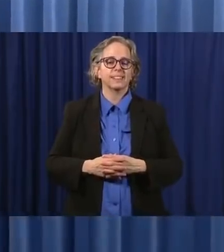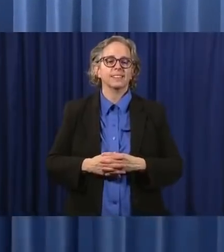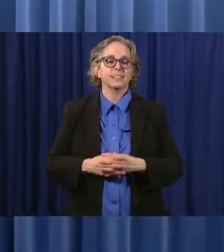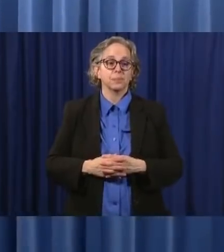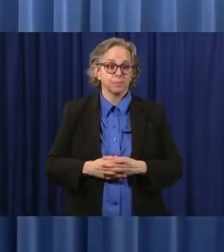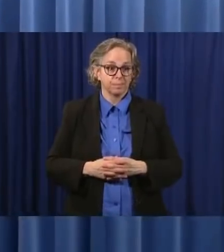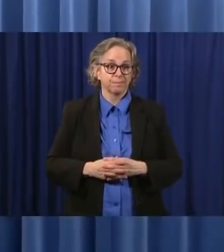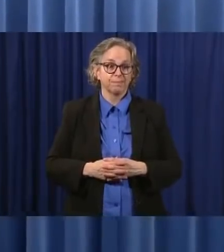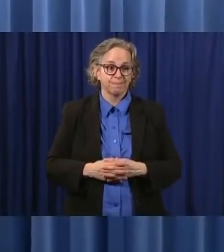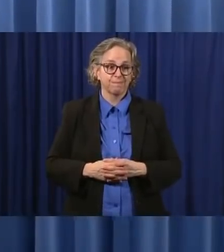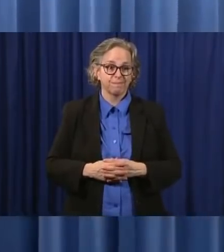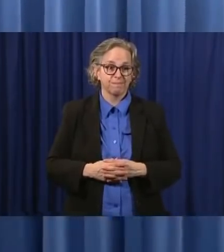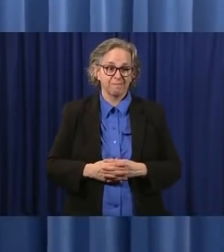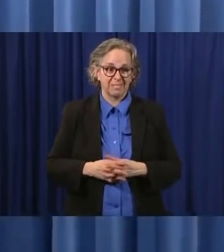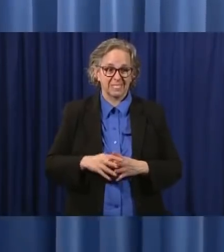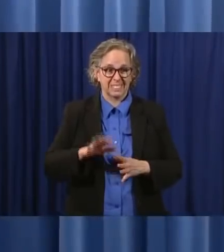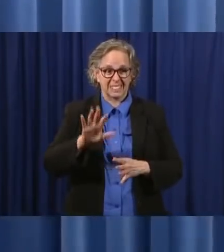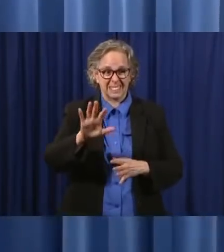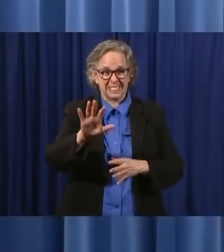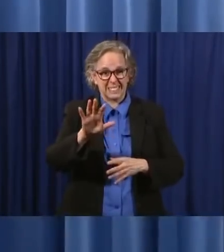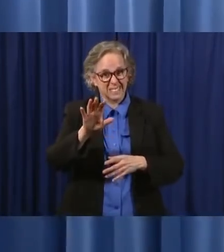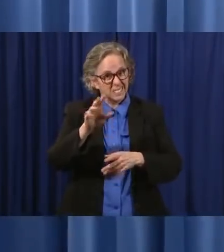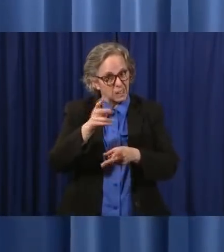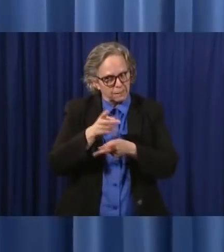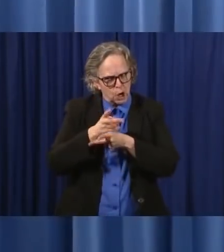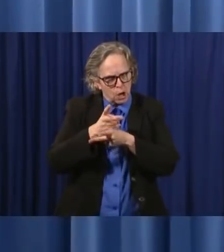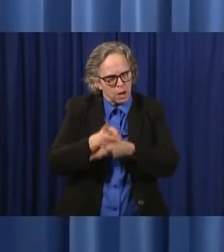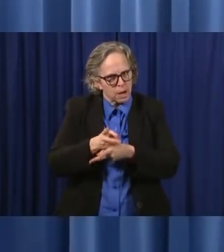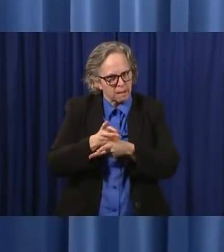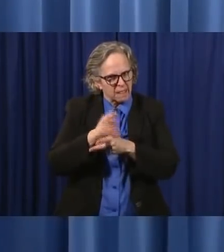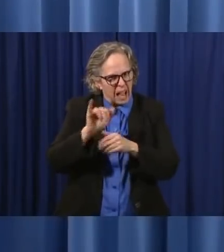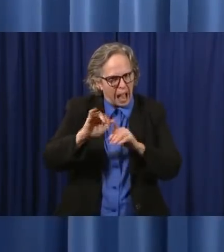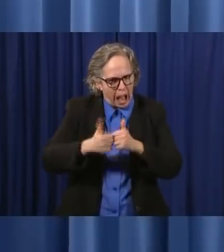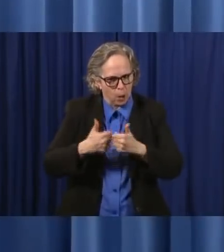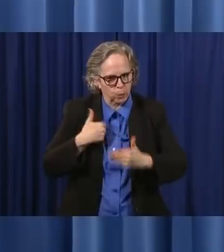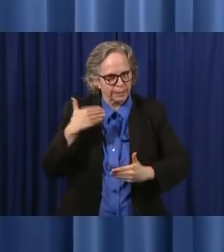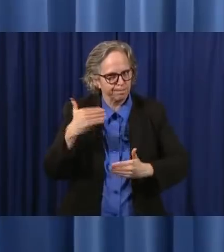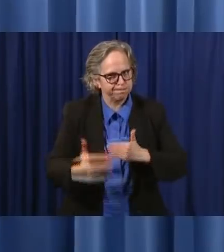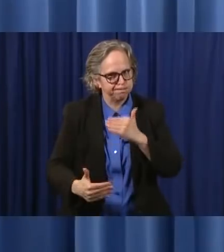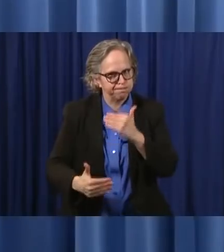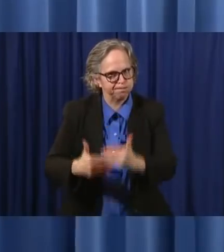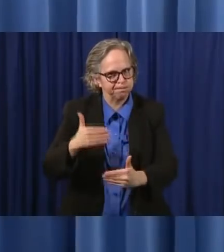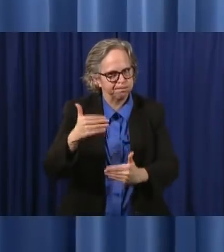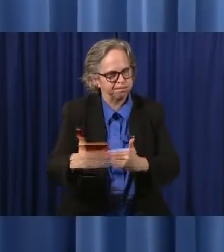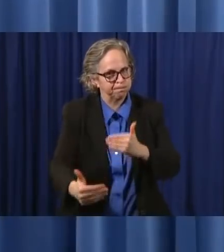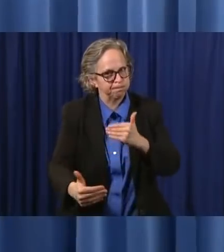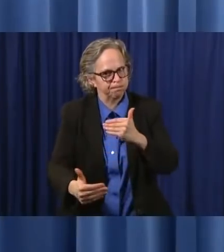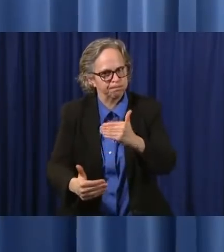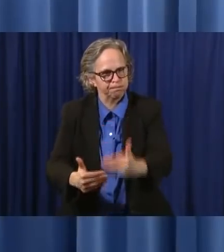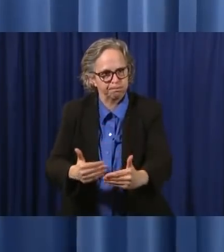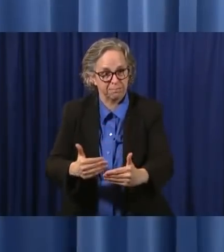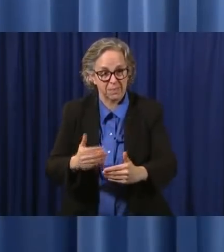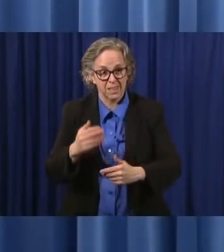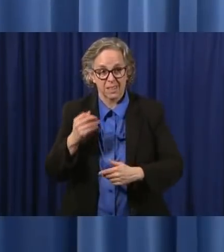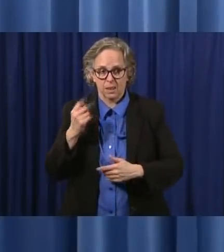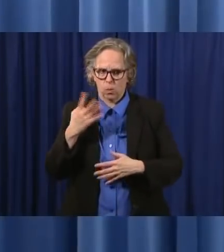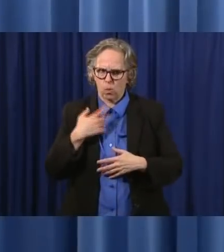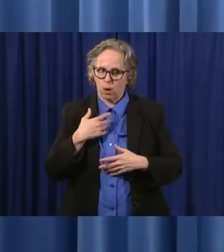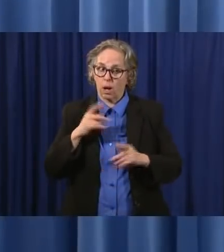a cautious approach. We want to continue to inform that approach with additional